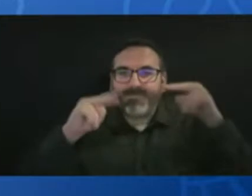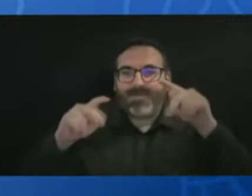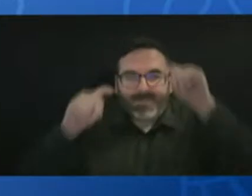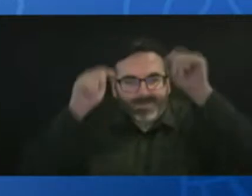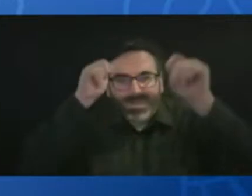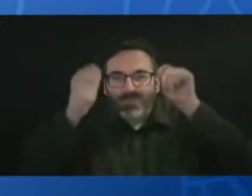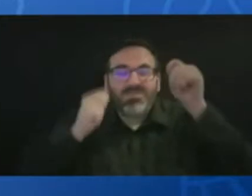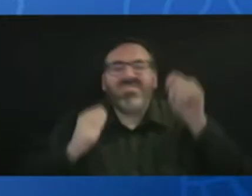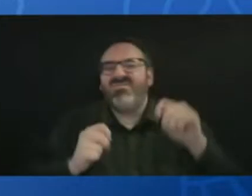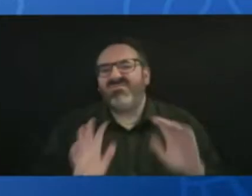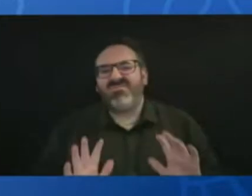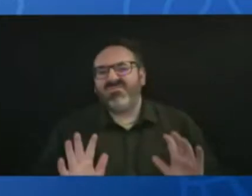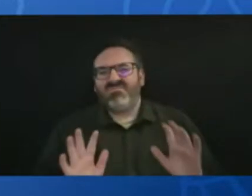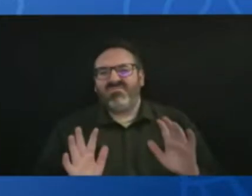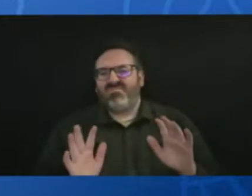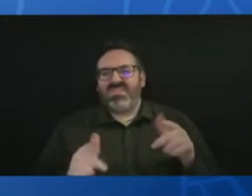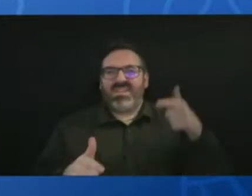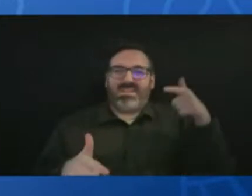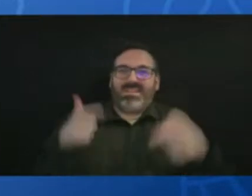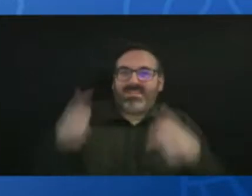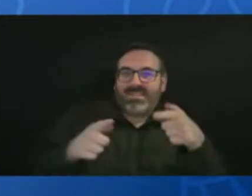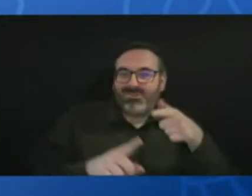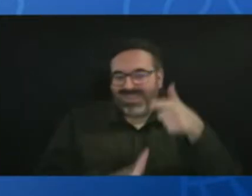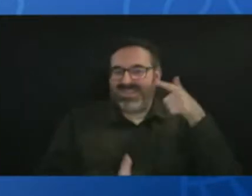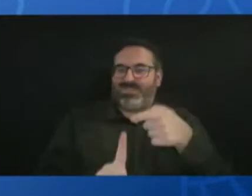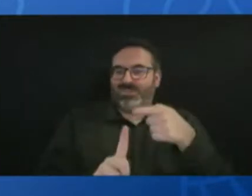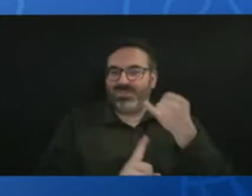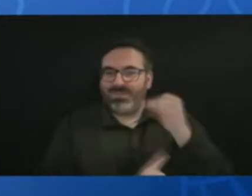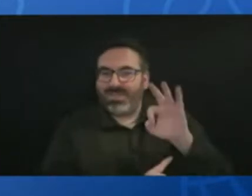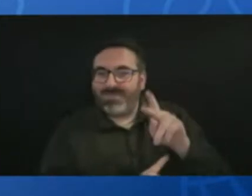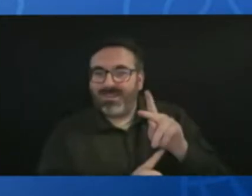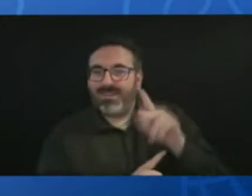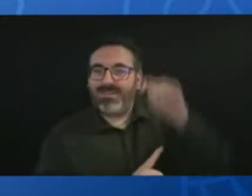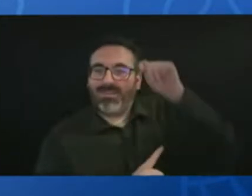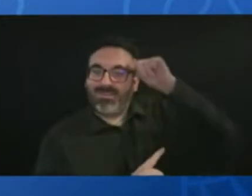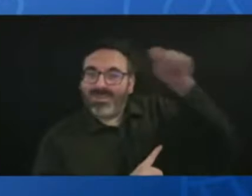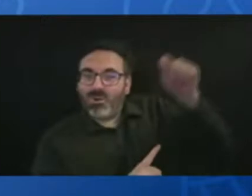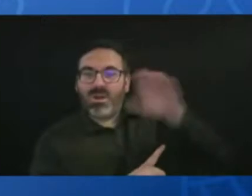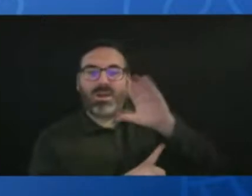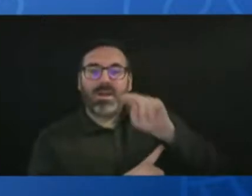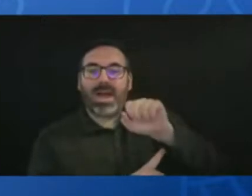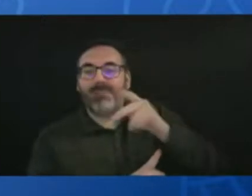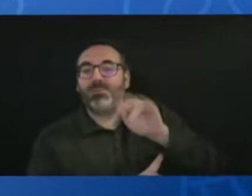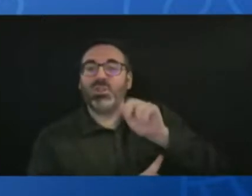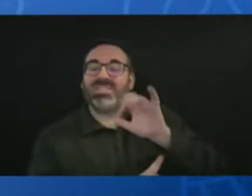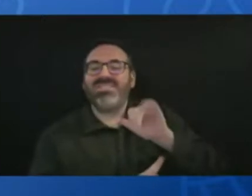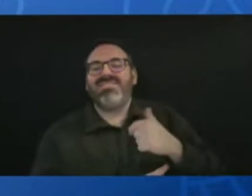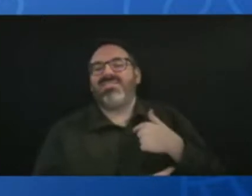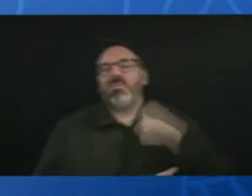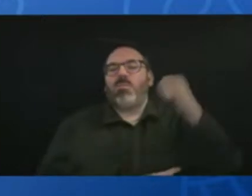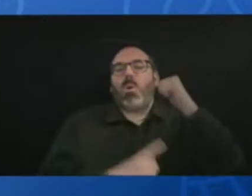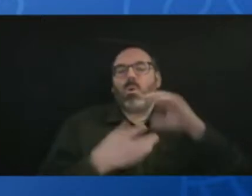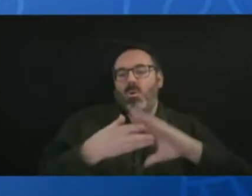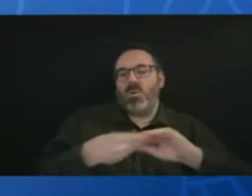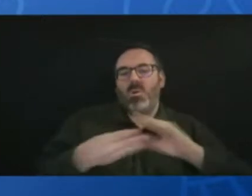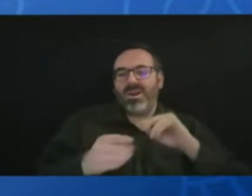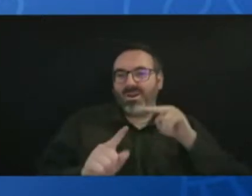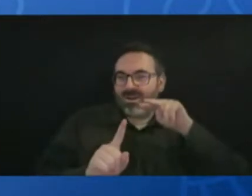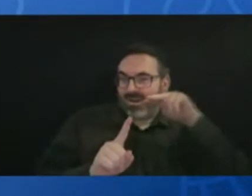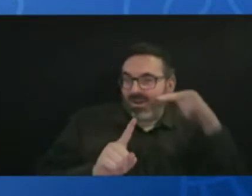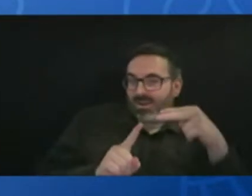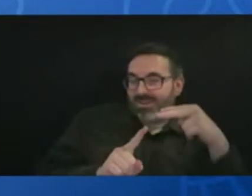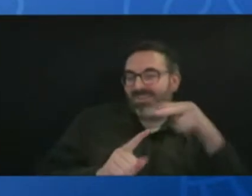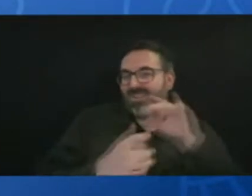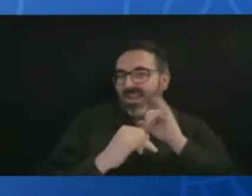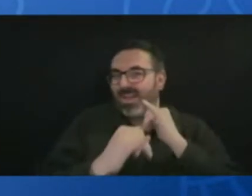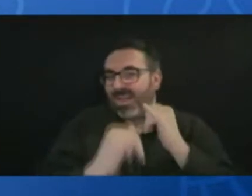assassination and in the decades that followed, I have no comment for you, and nor am I going to speculate or comment on that. But I appreciate you being here and